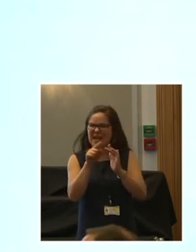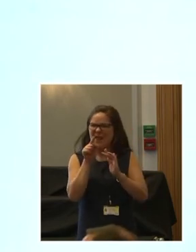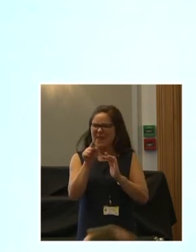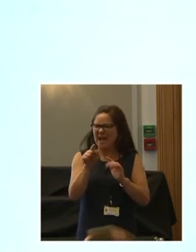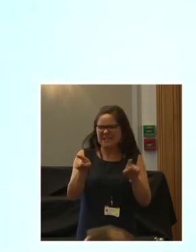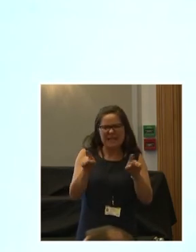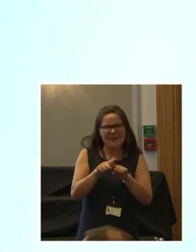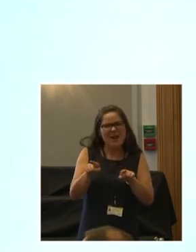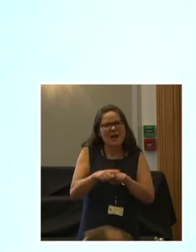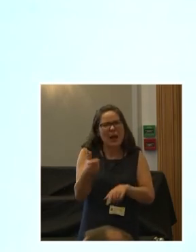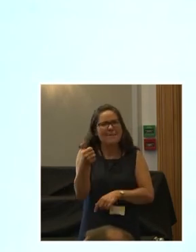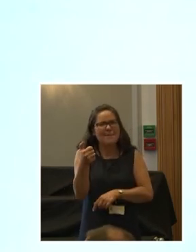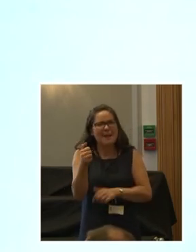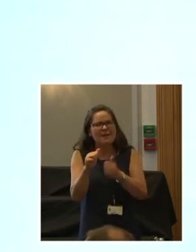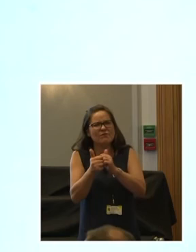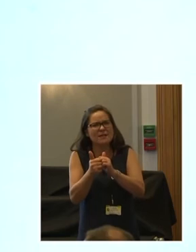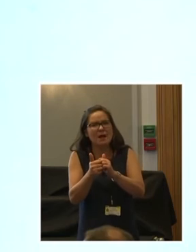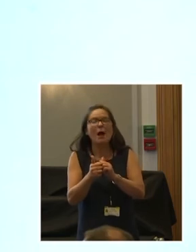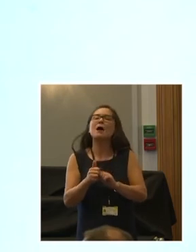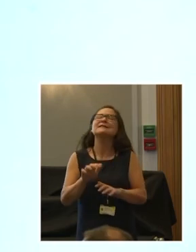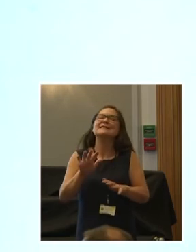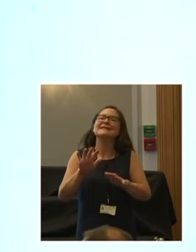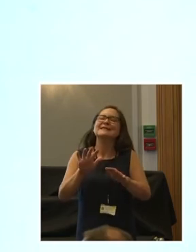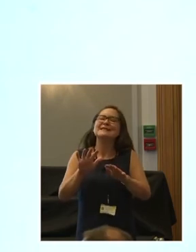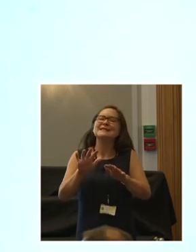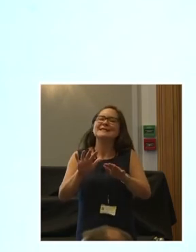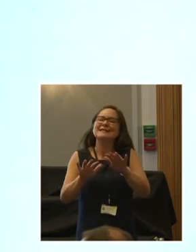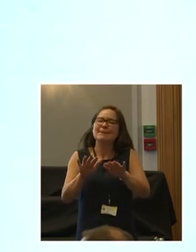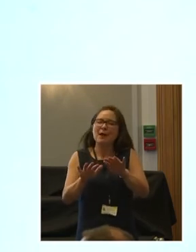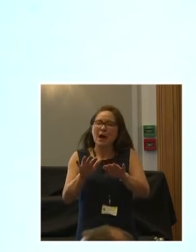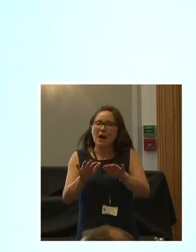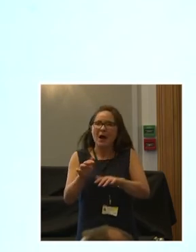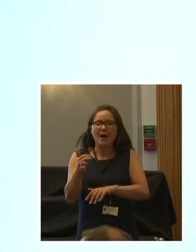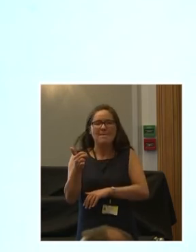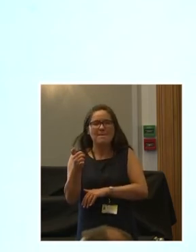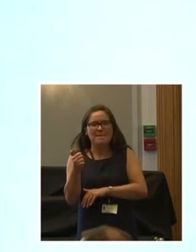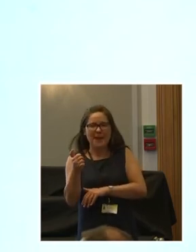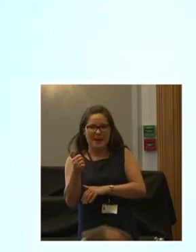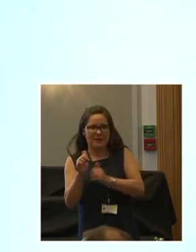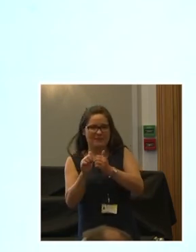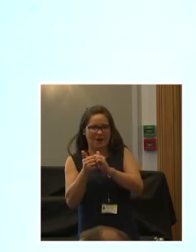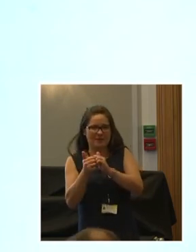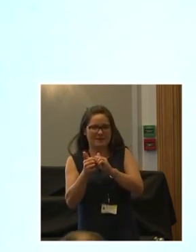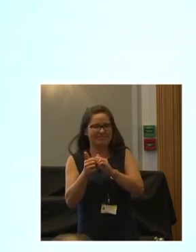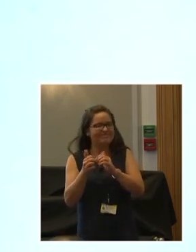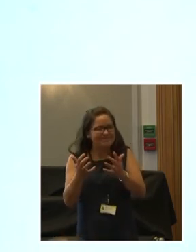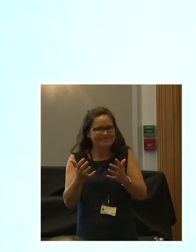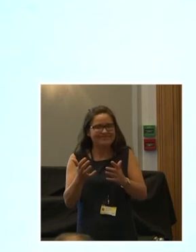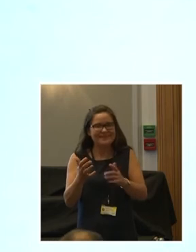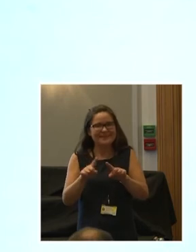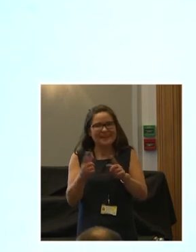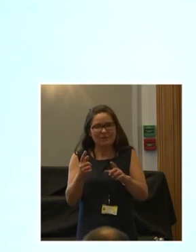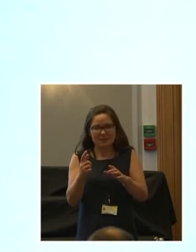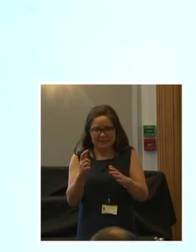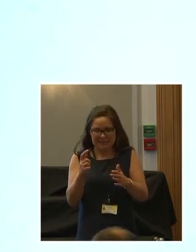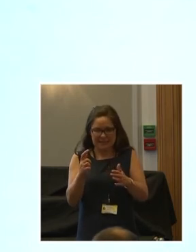friend? It works on a very similar principle. Difference with a pen friend, though, is you will scan it with a